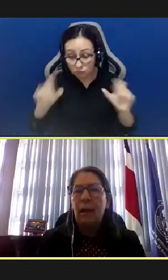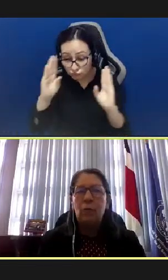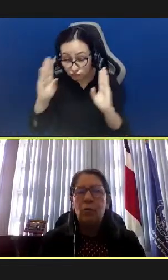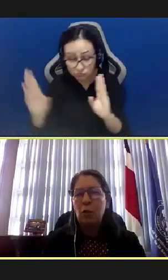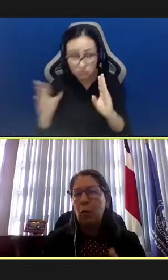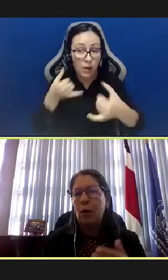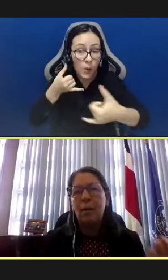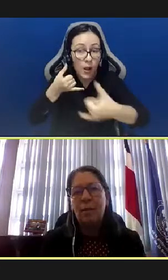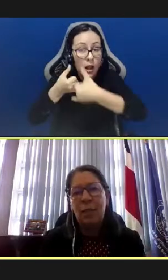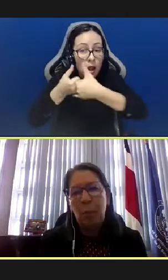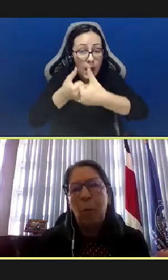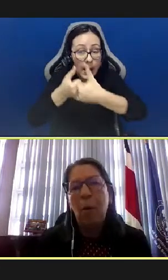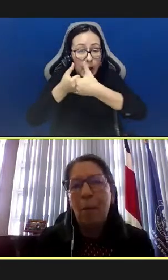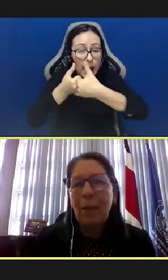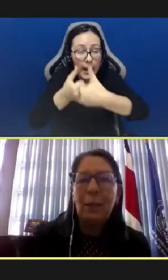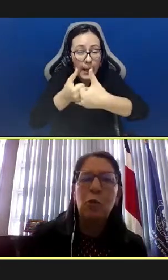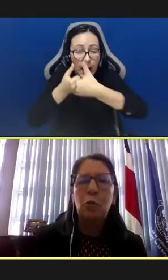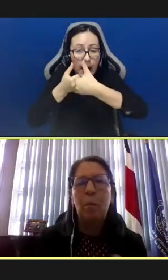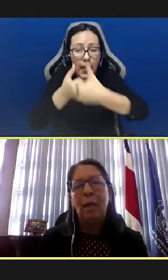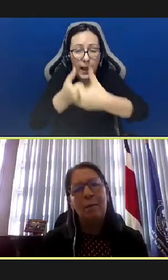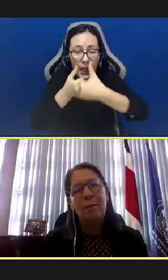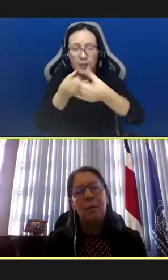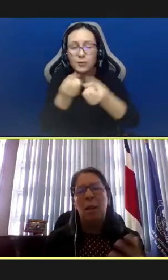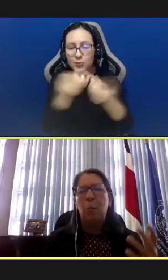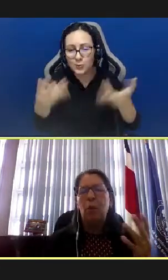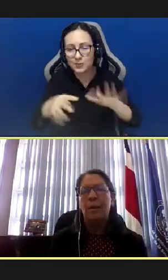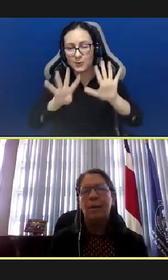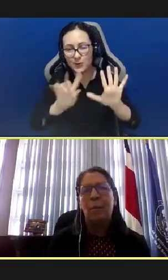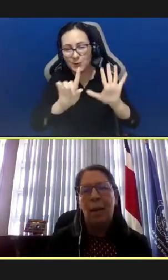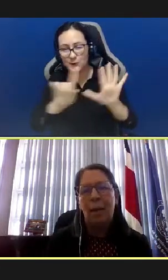9,364 calls were responded to.